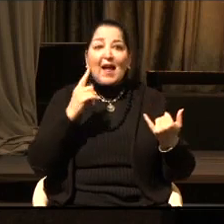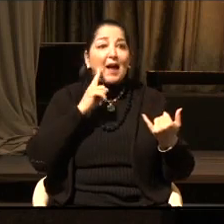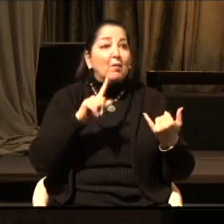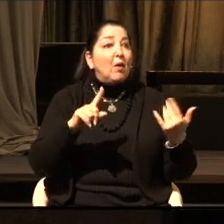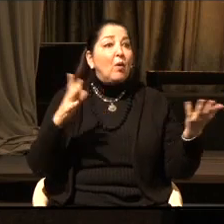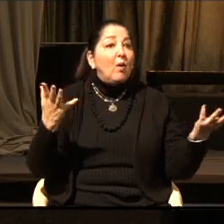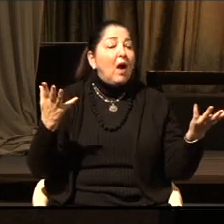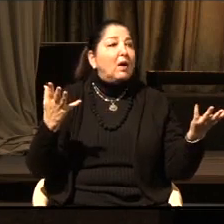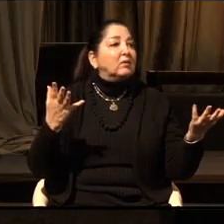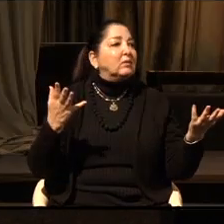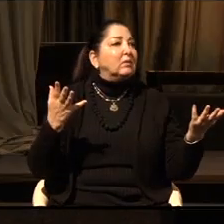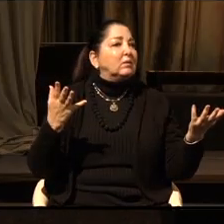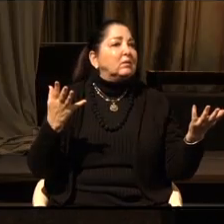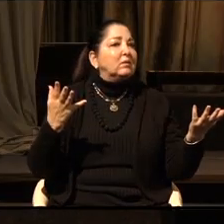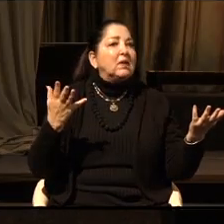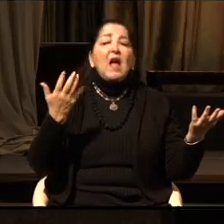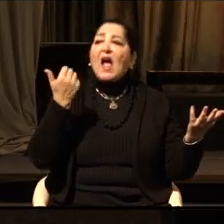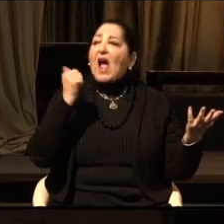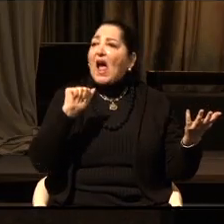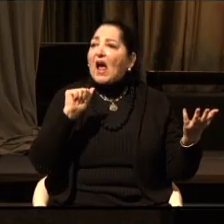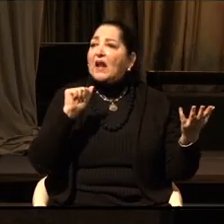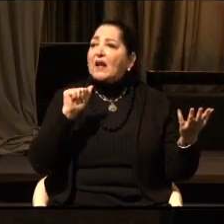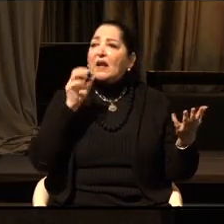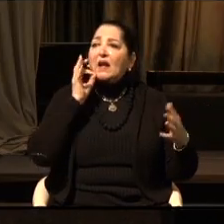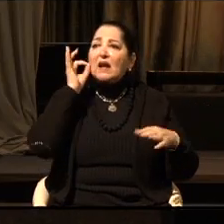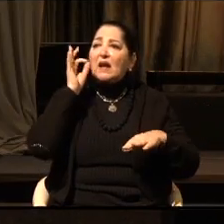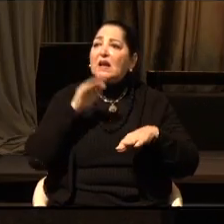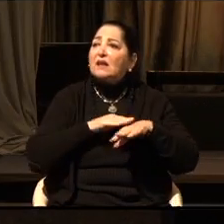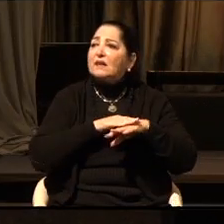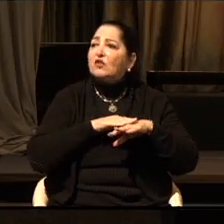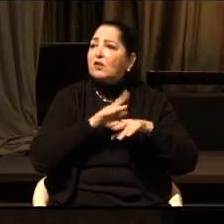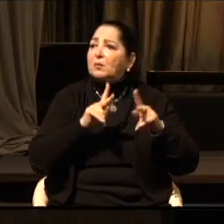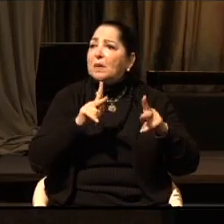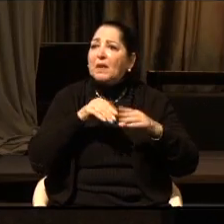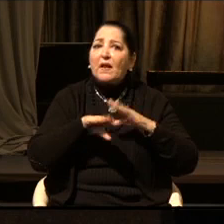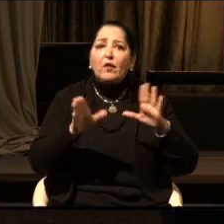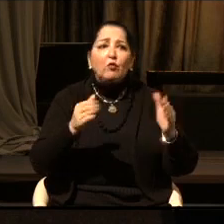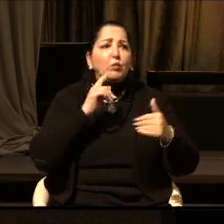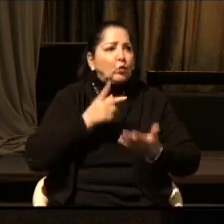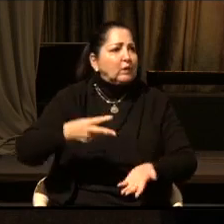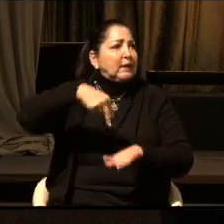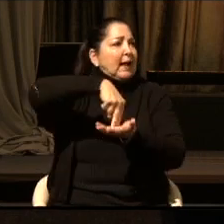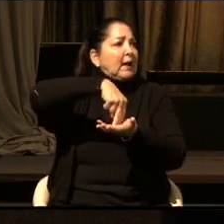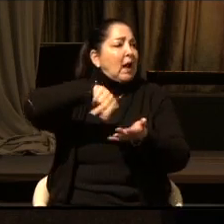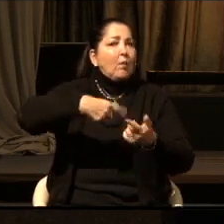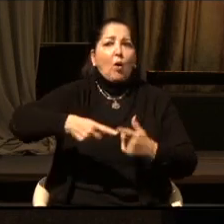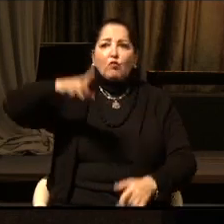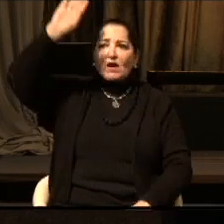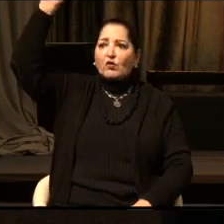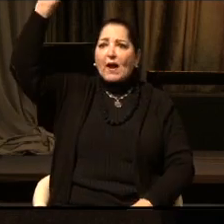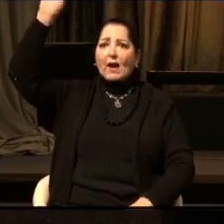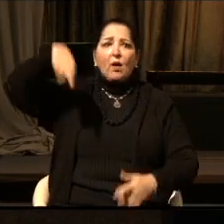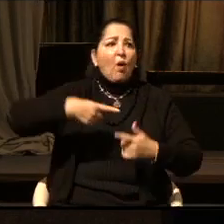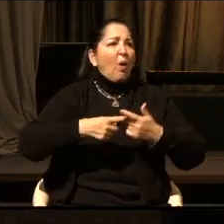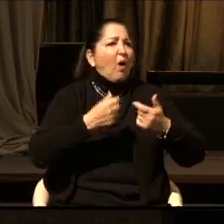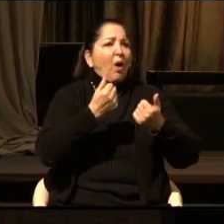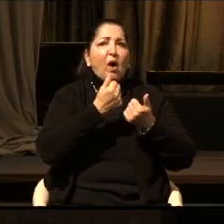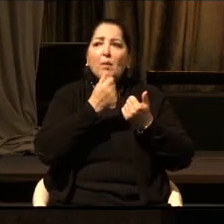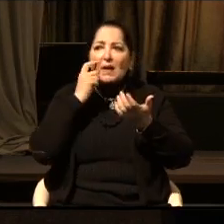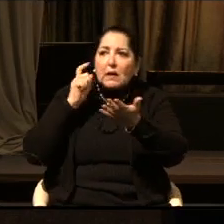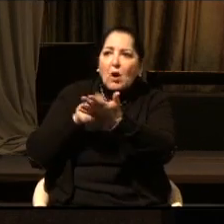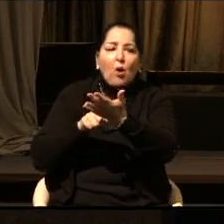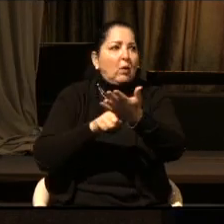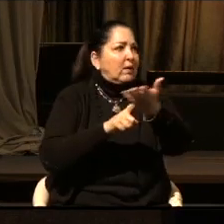inviting any indigenous folks in the room to either stand or put a hand up or in any way be